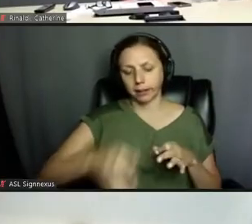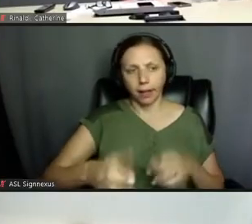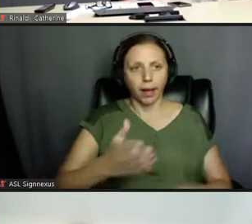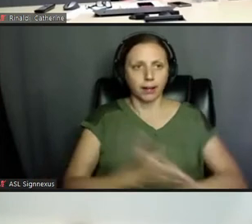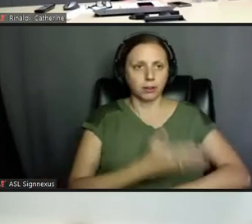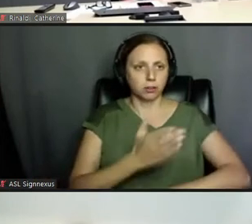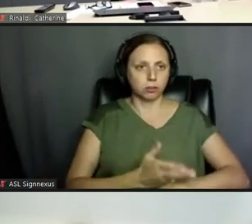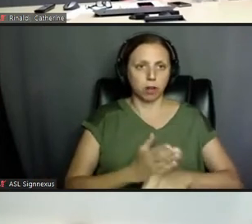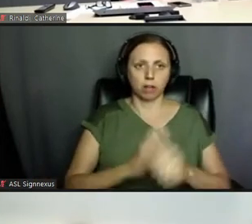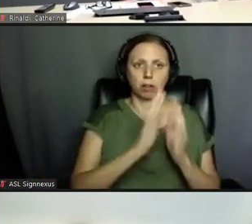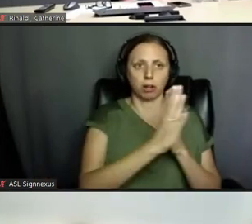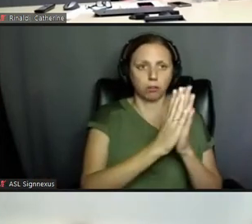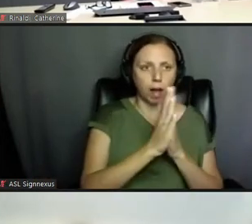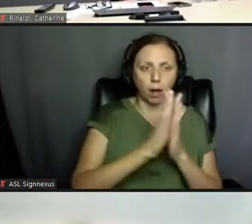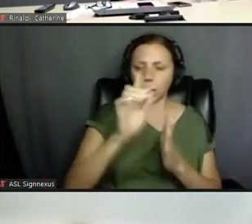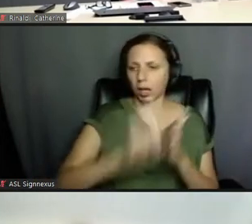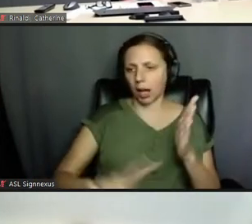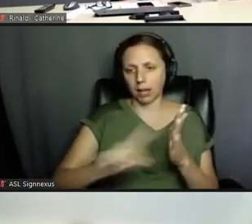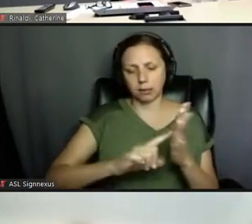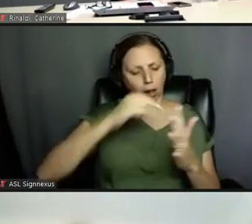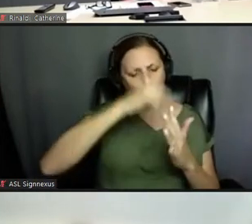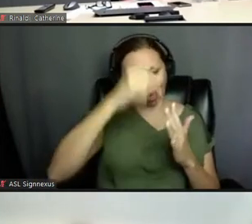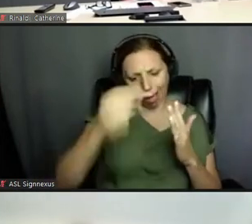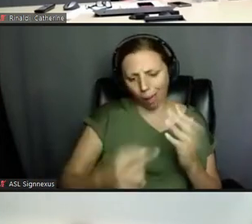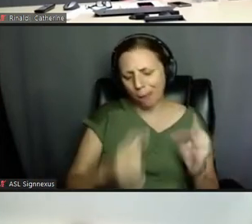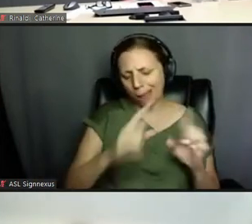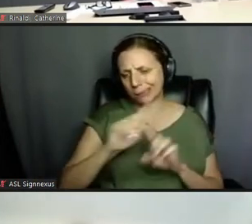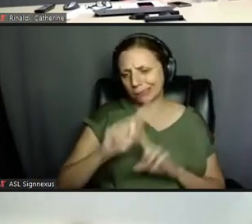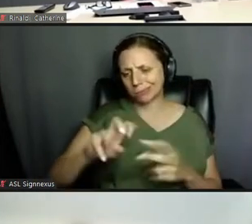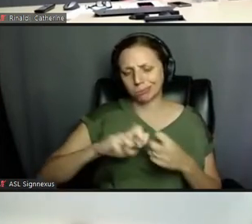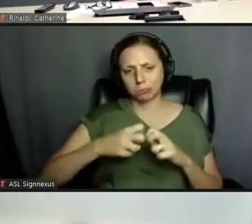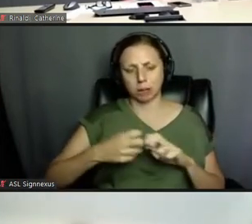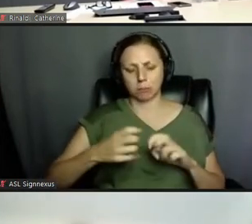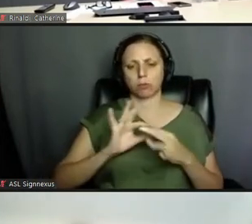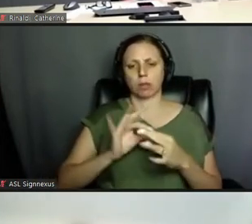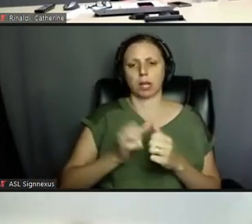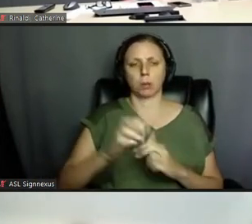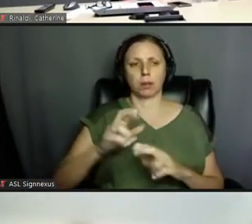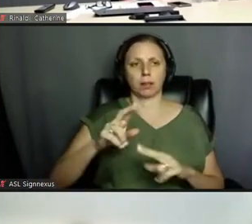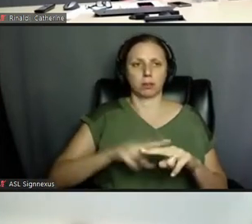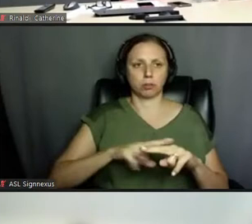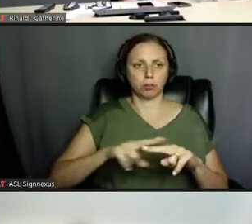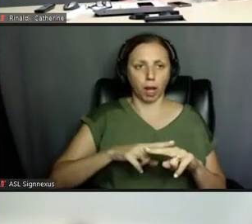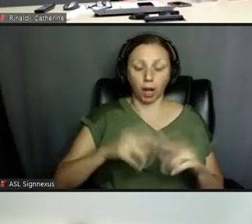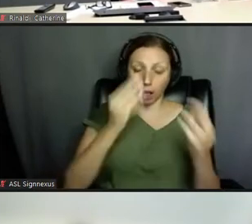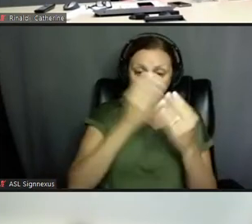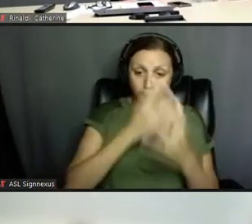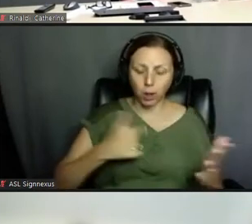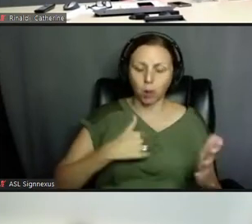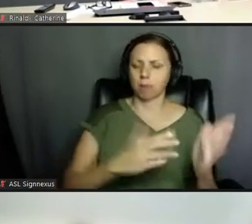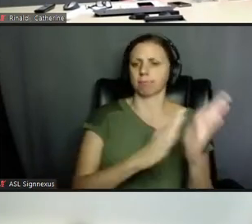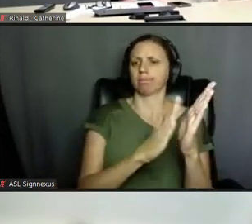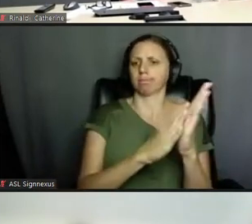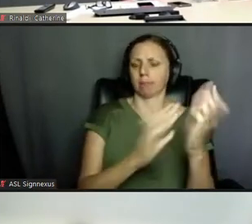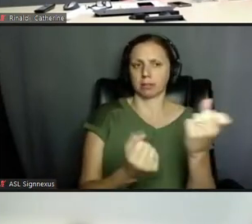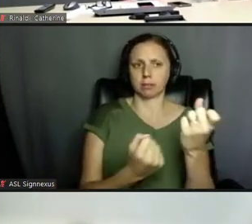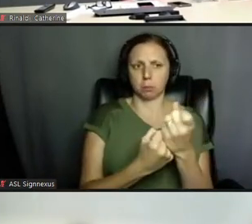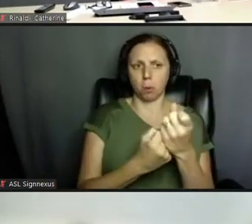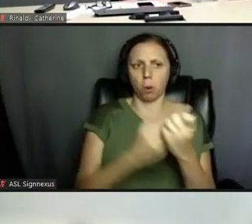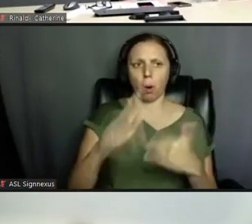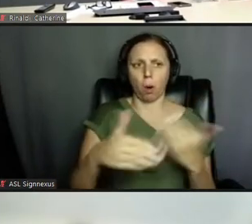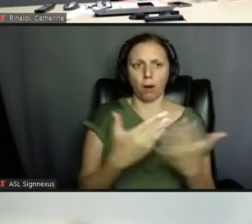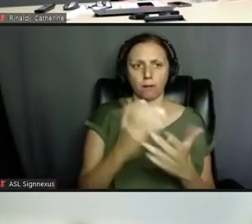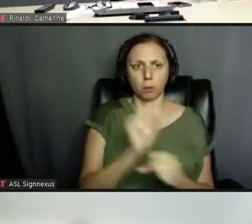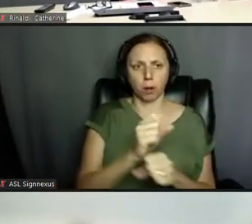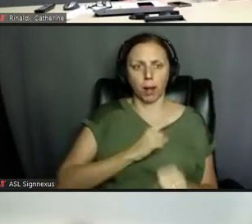overcrowding, cancellations, all kinds of issues on the railroad. I want you to know that I do applaud all the work that I'm sure all of